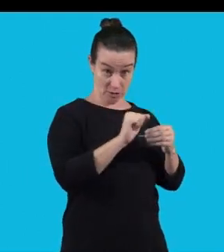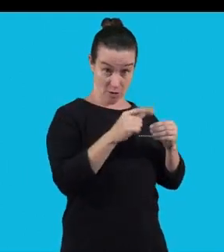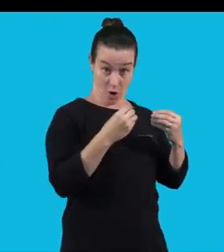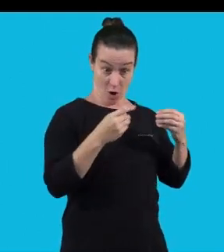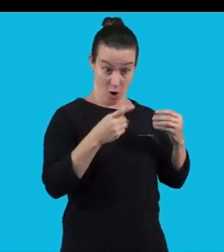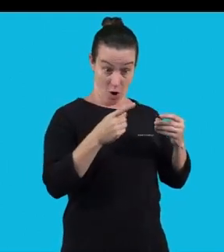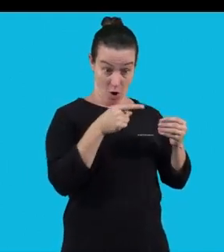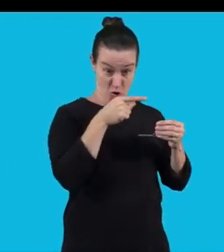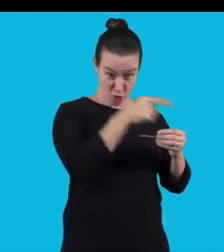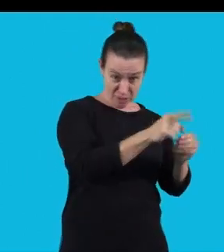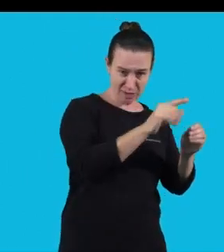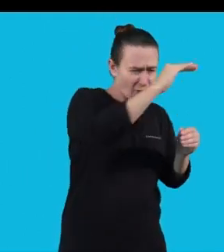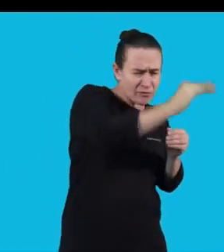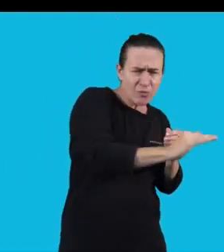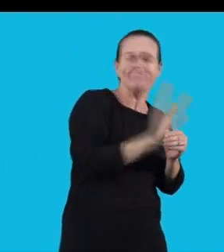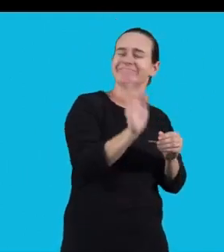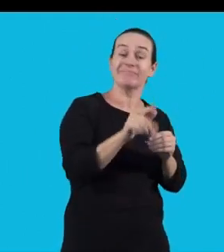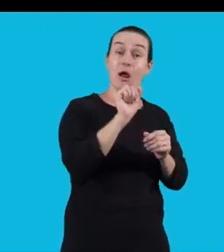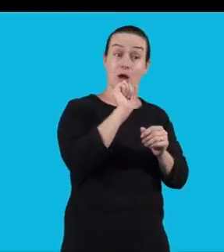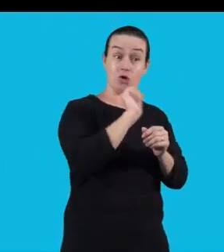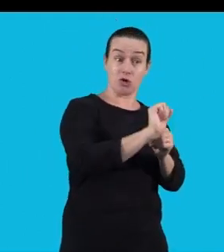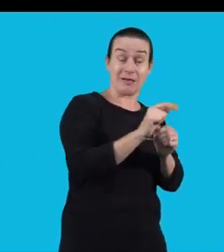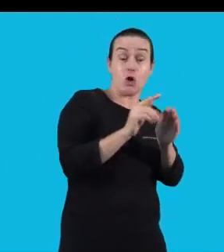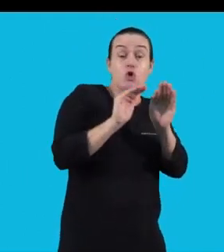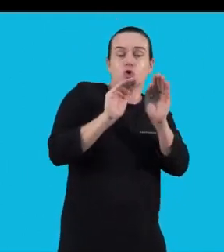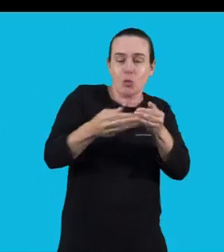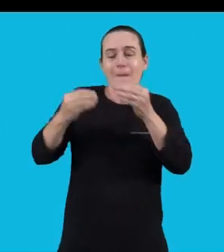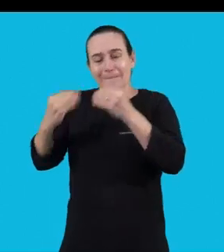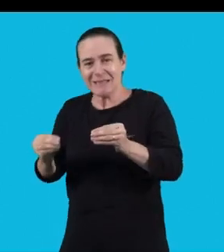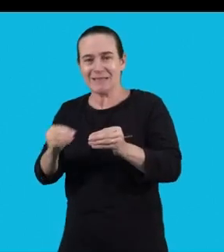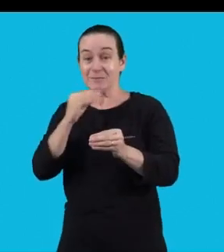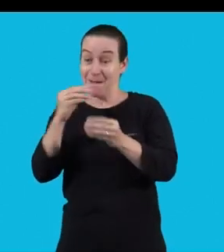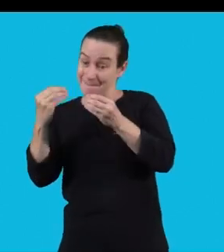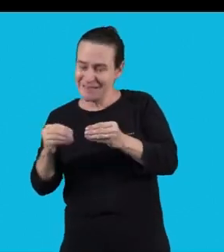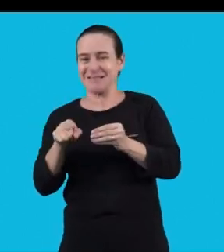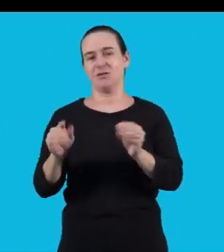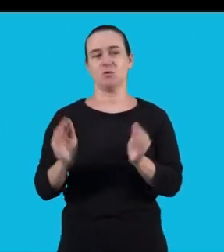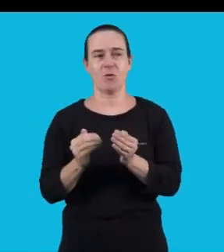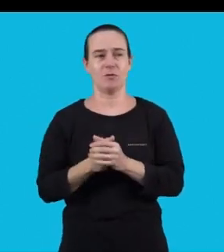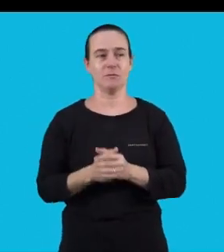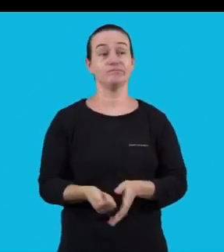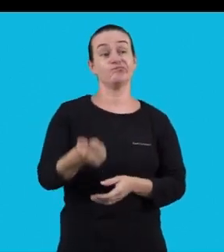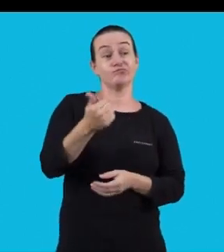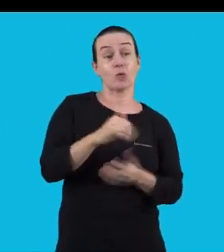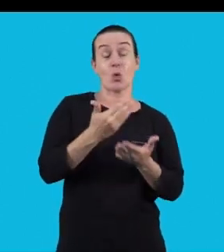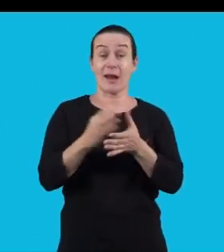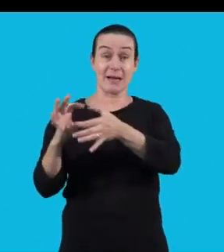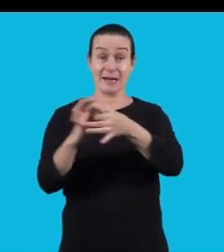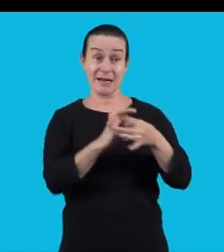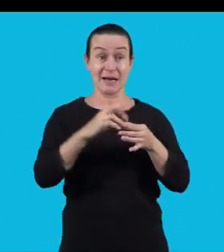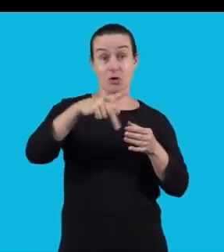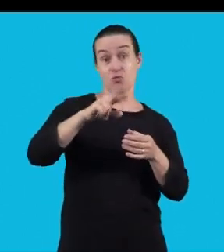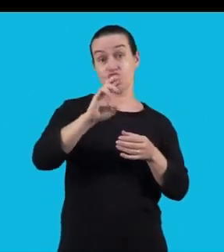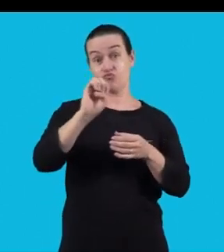the owner is not small. They also connect prefixes like ex, self, and all to words. For